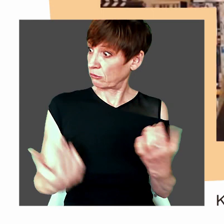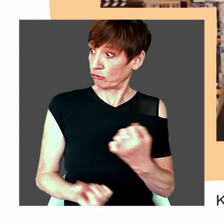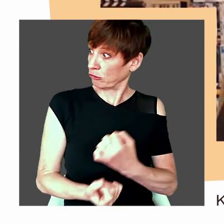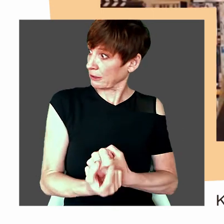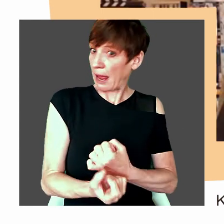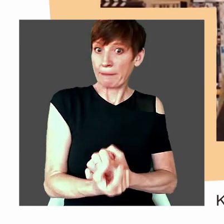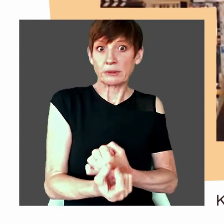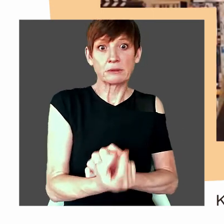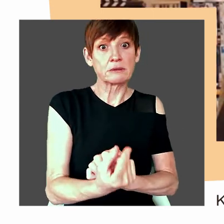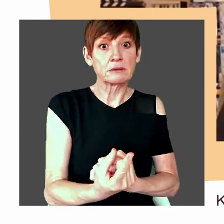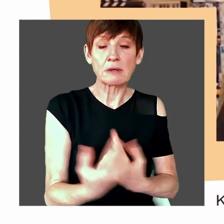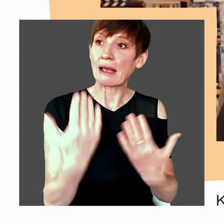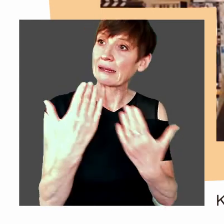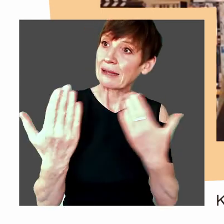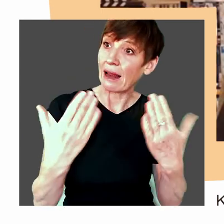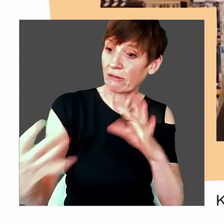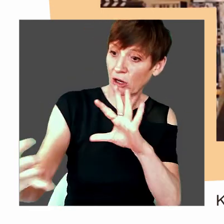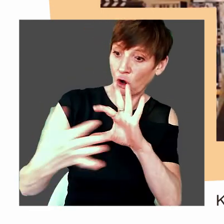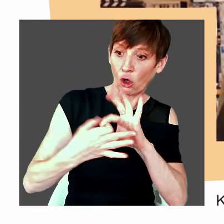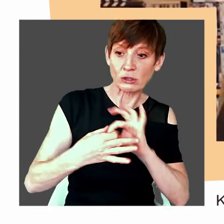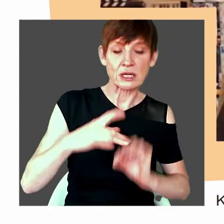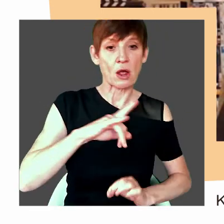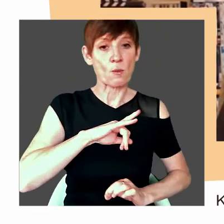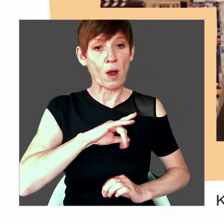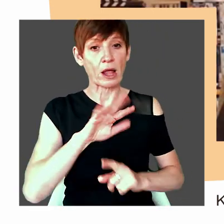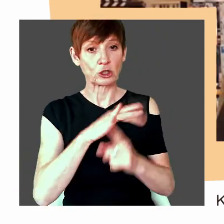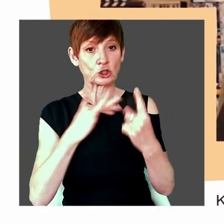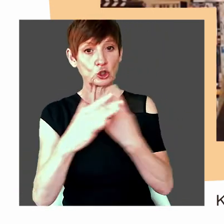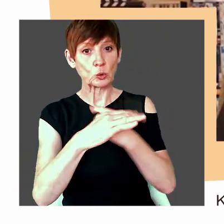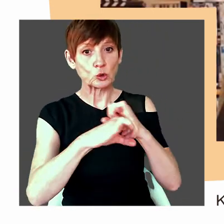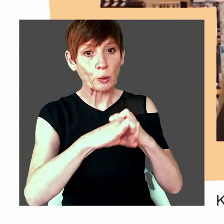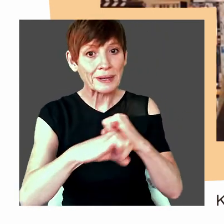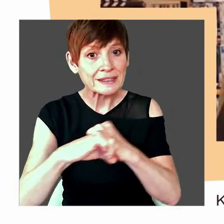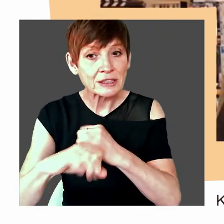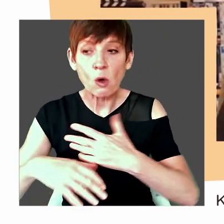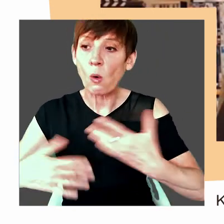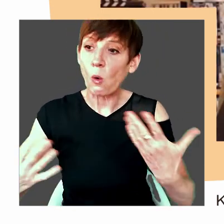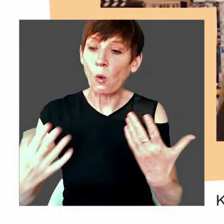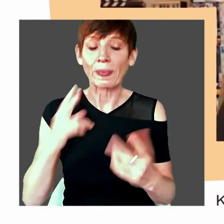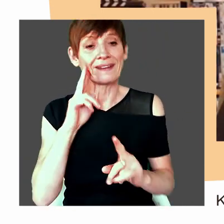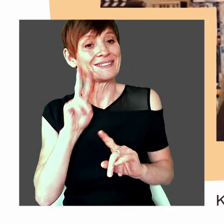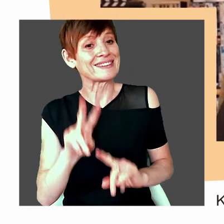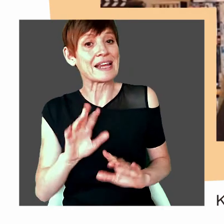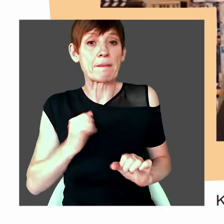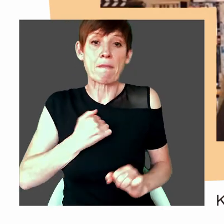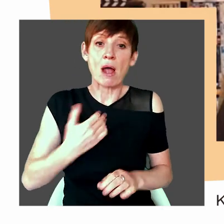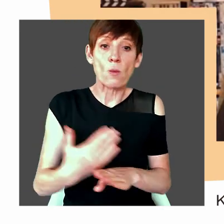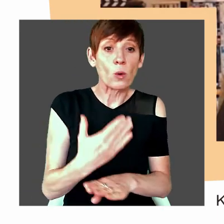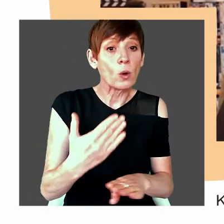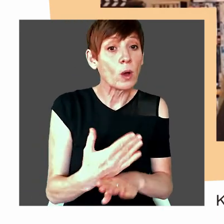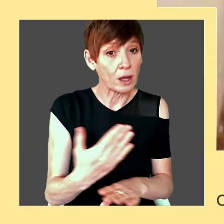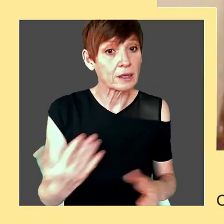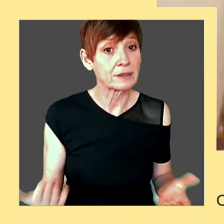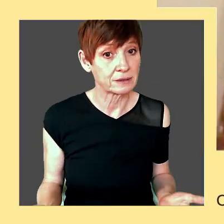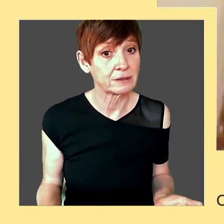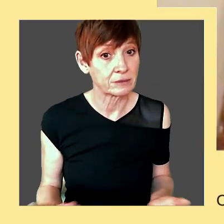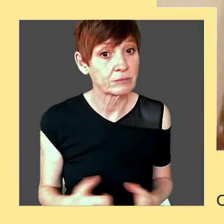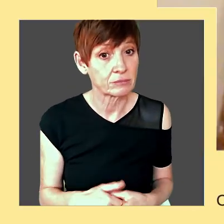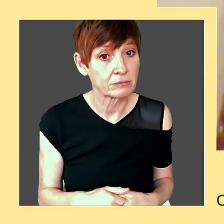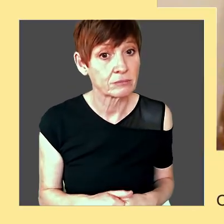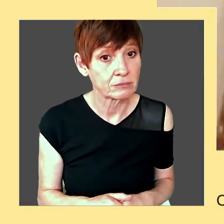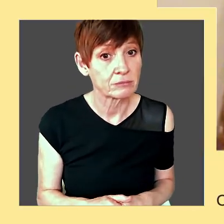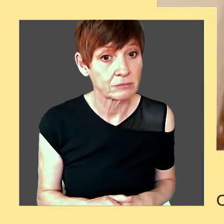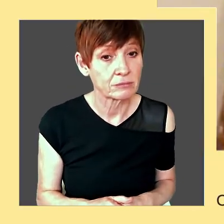me through my social media, or they've seen my work. Even before,